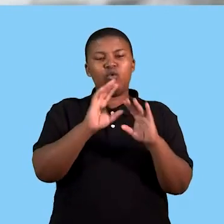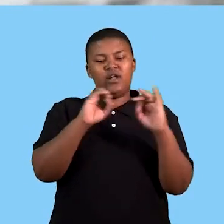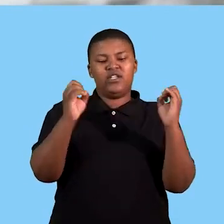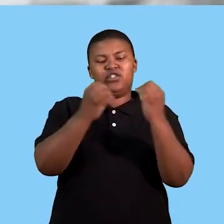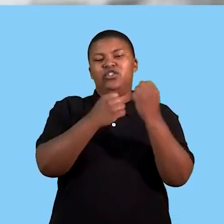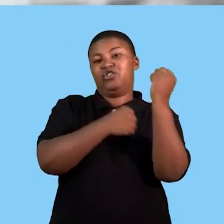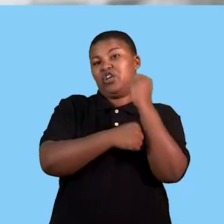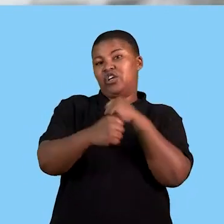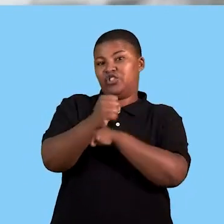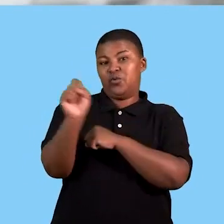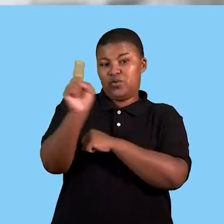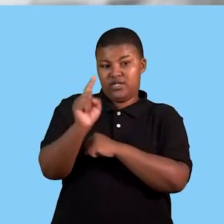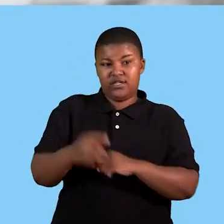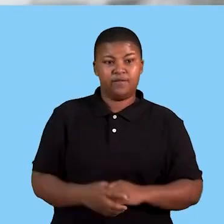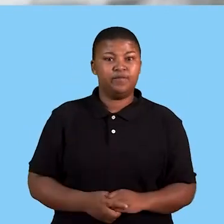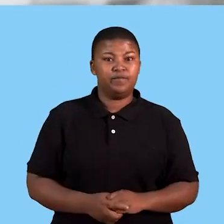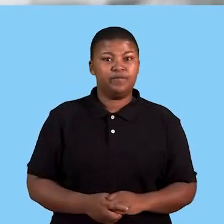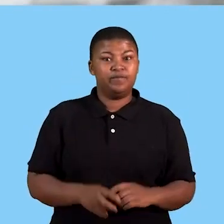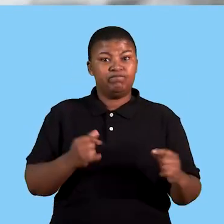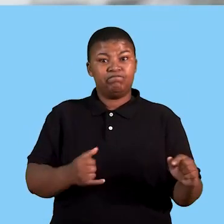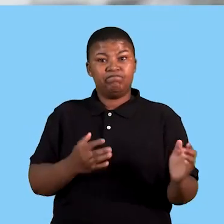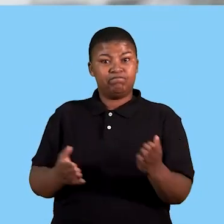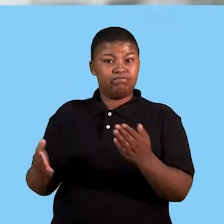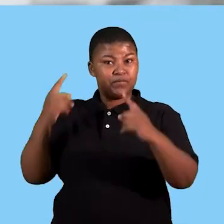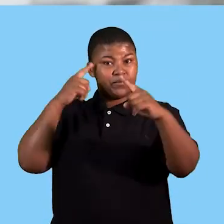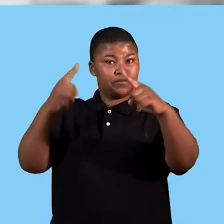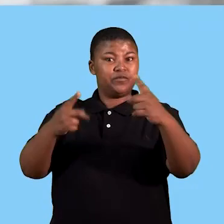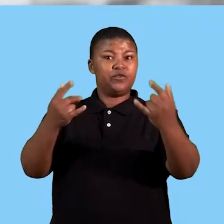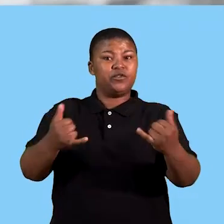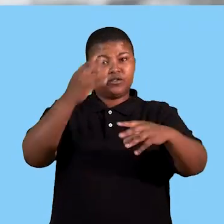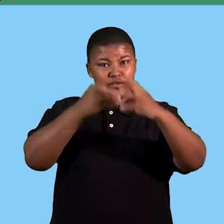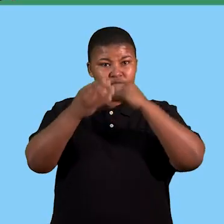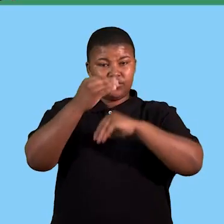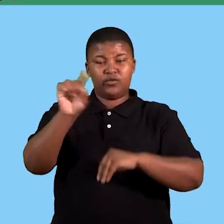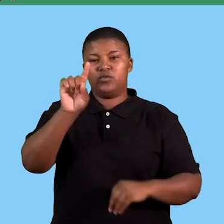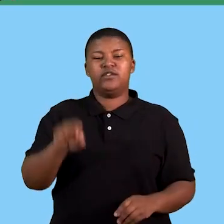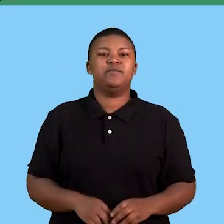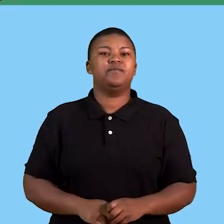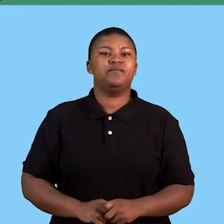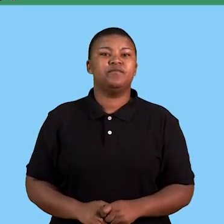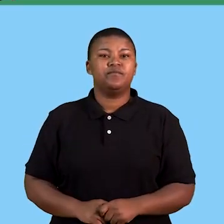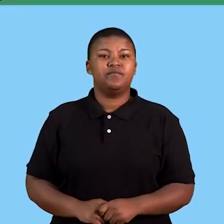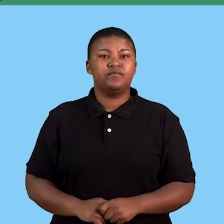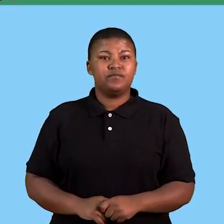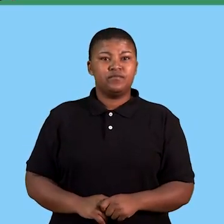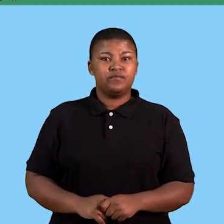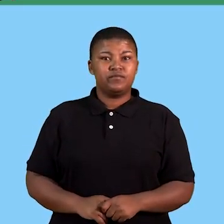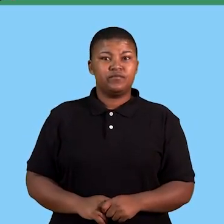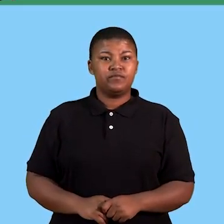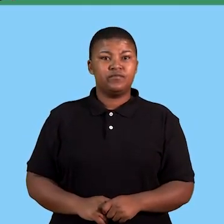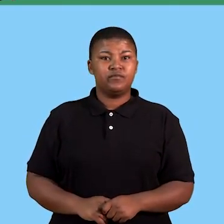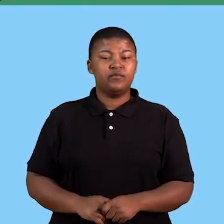structure is. So this brings us to our lesson objectives of today. Firstly, we are going